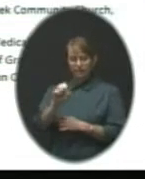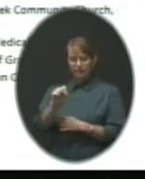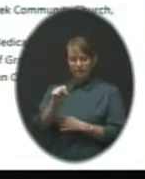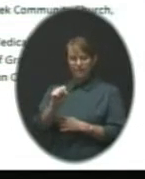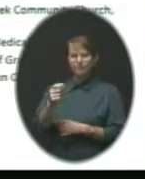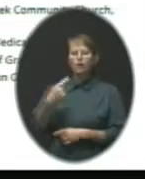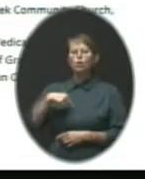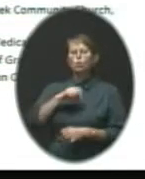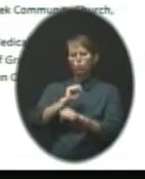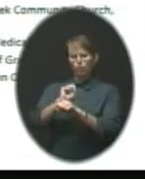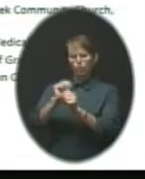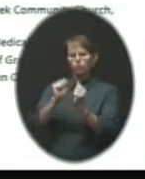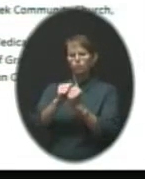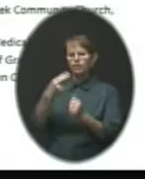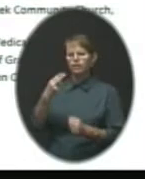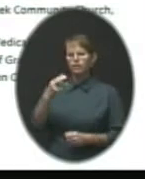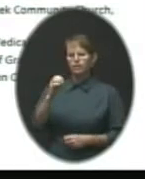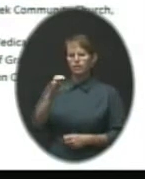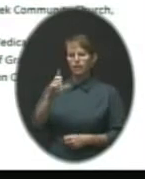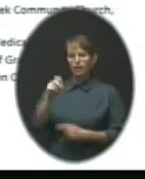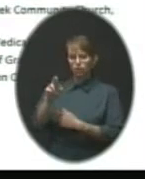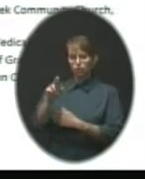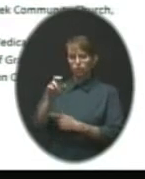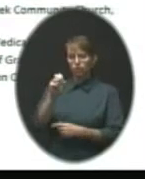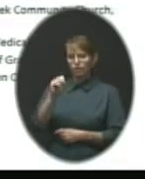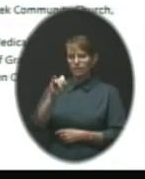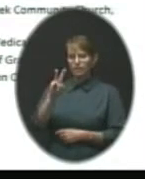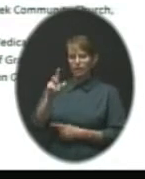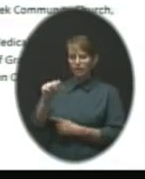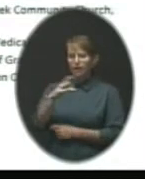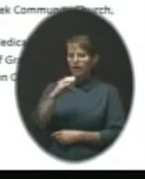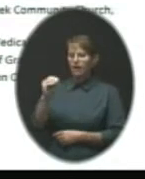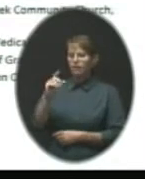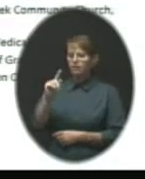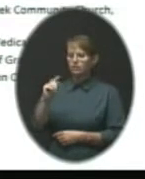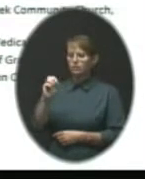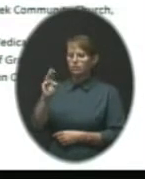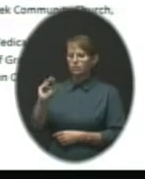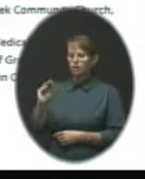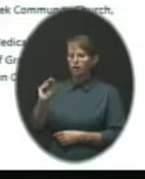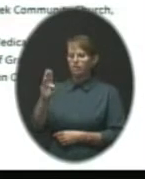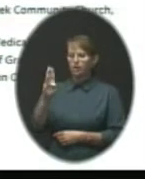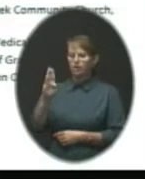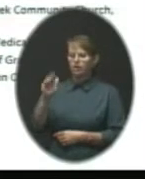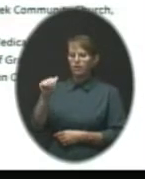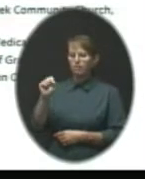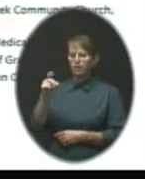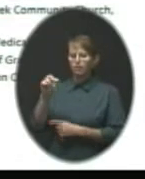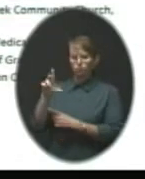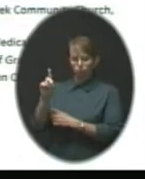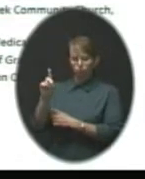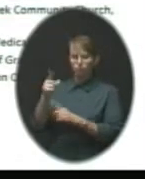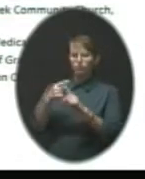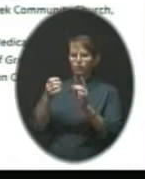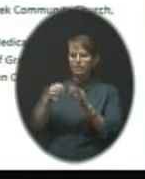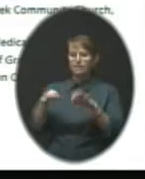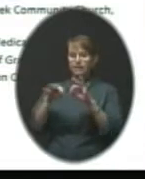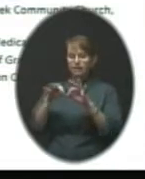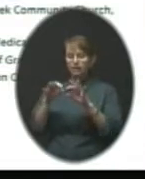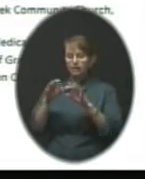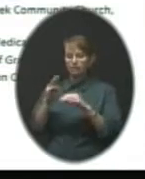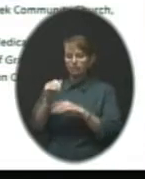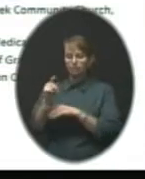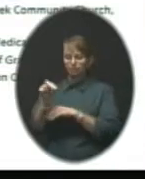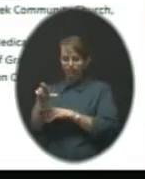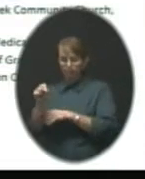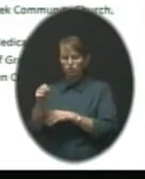Silva and Tom Basford from Significant Matters. In fact, Mr. Basford is here this evening, and we'd like to welcome him. He